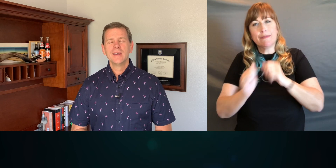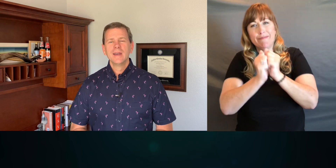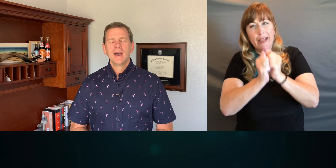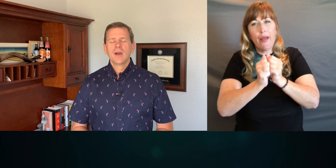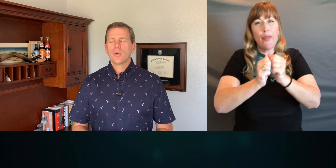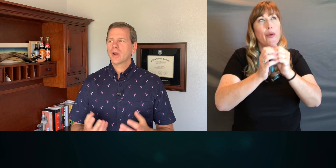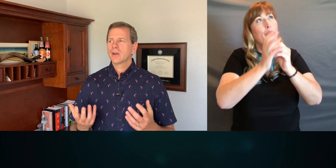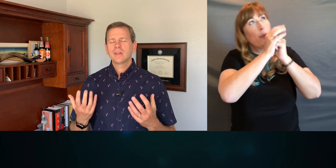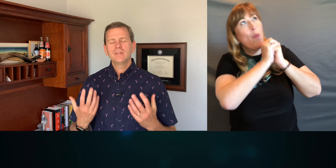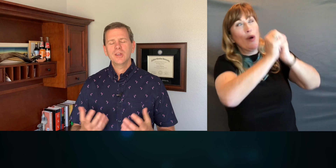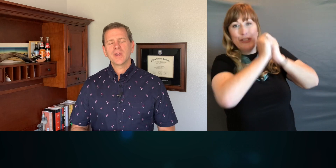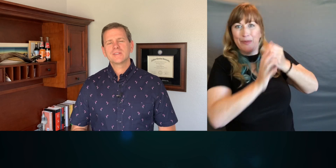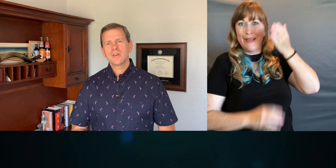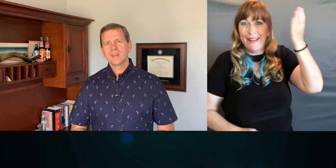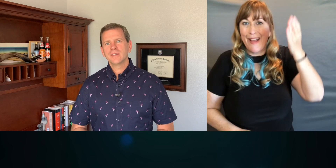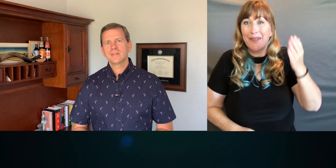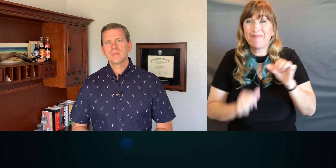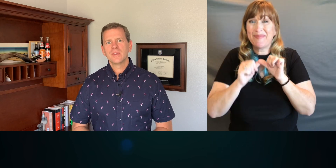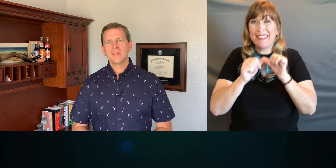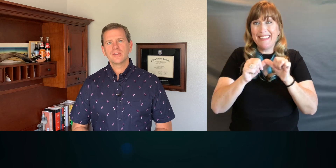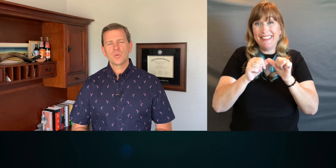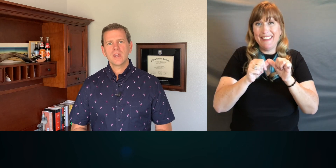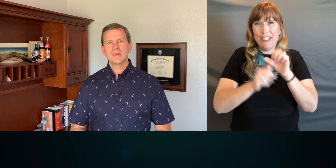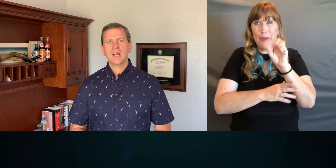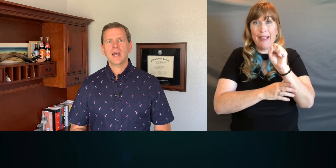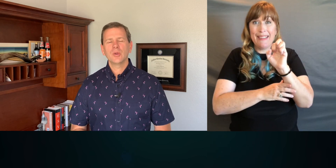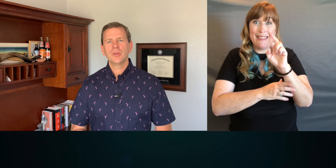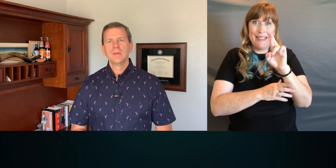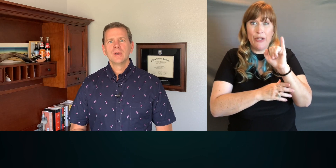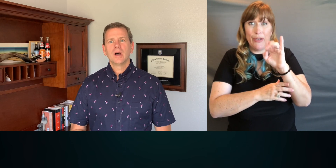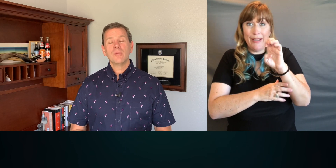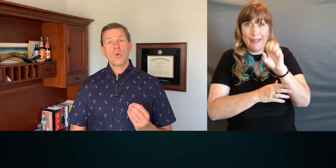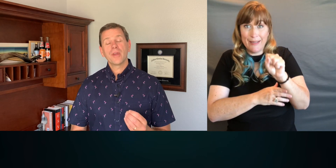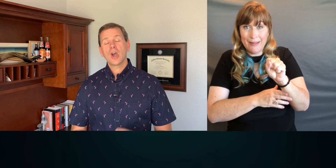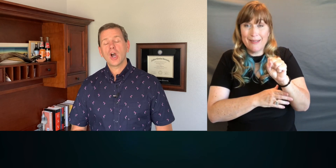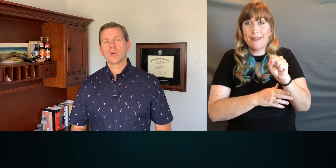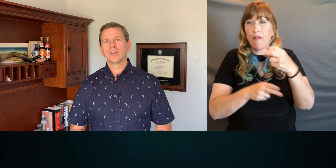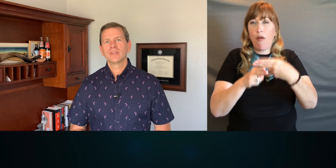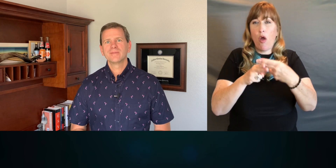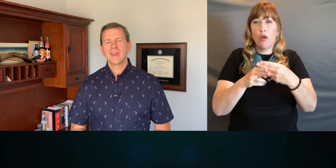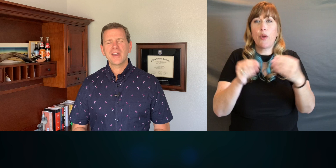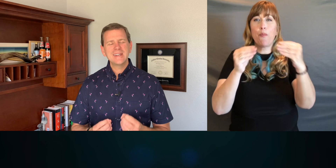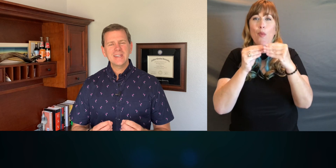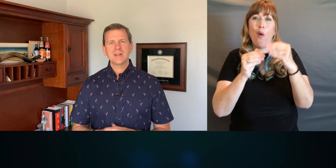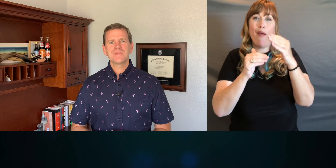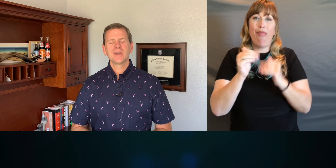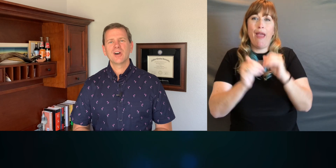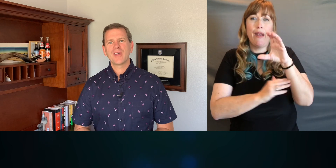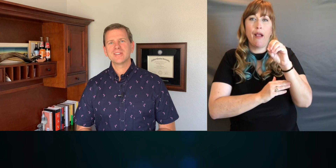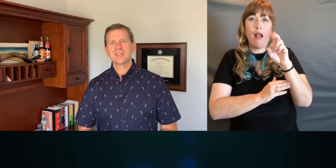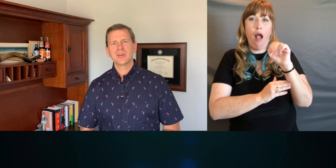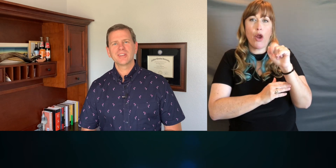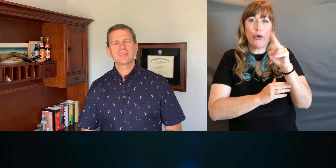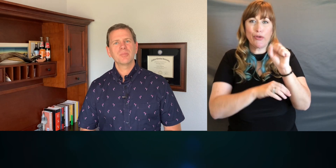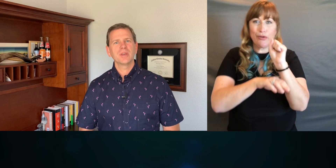God. We're continuing a series this week entitled More Than Conquerors. And the idea of